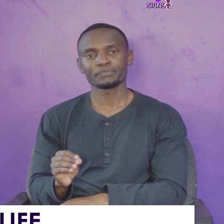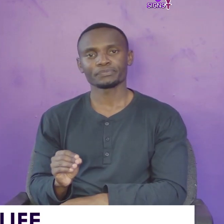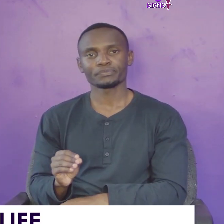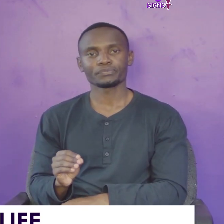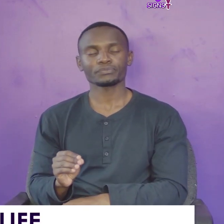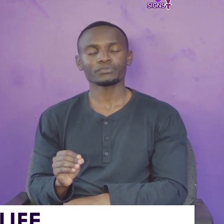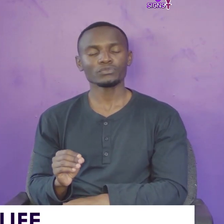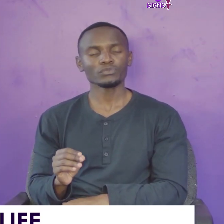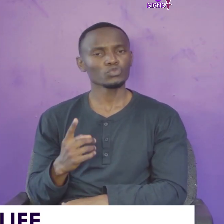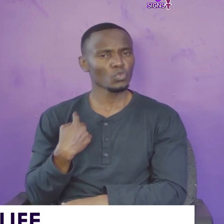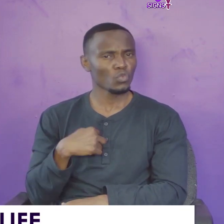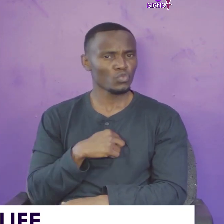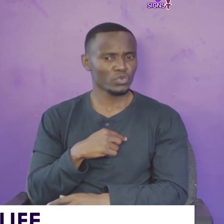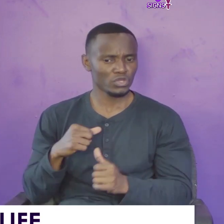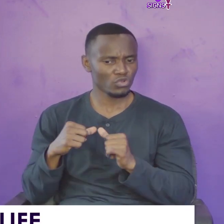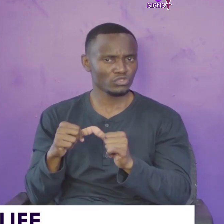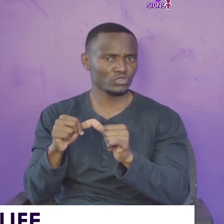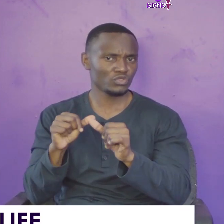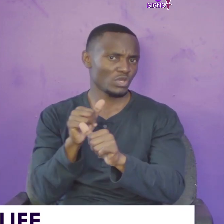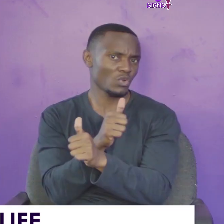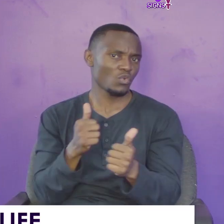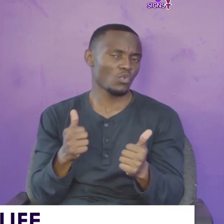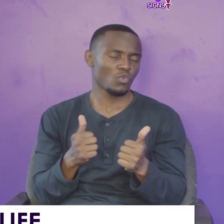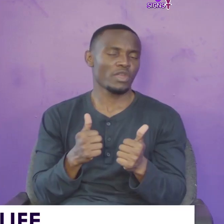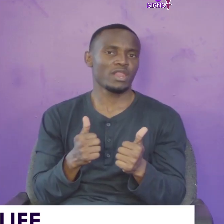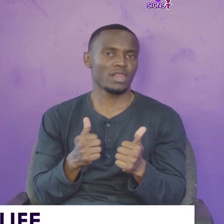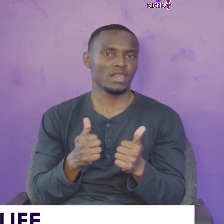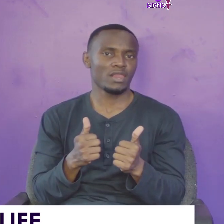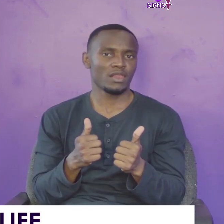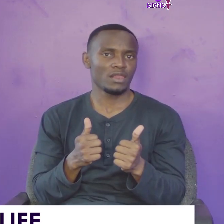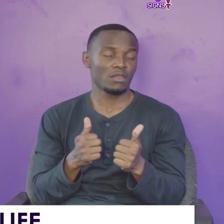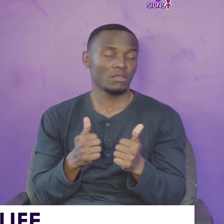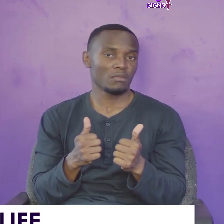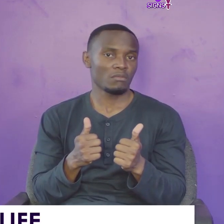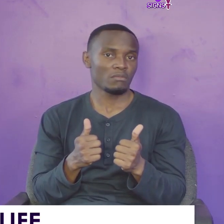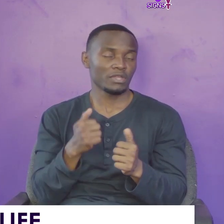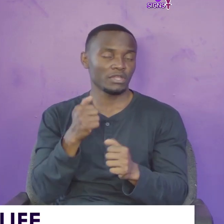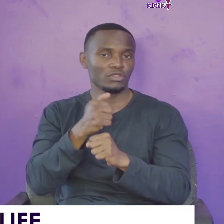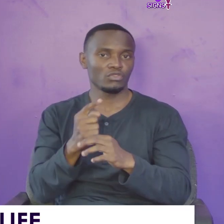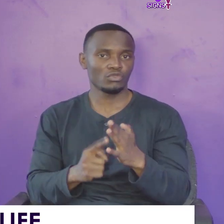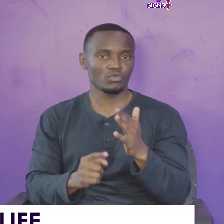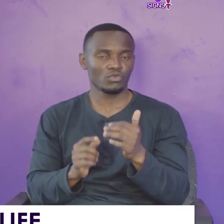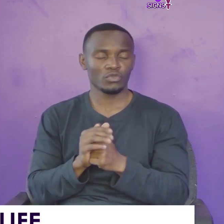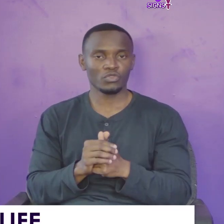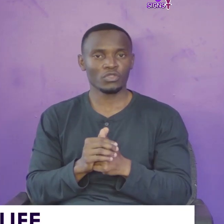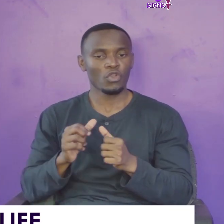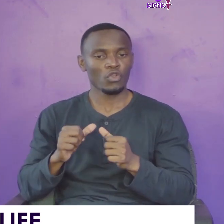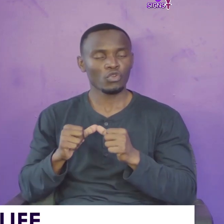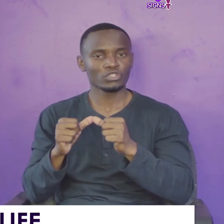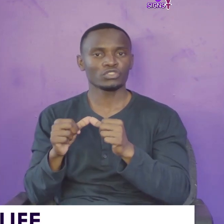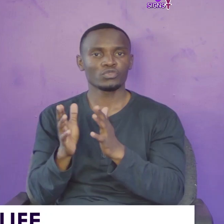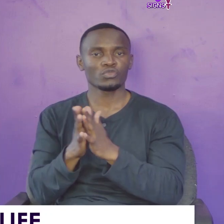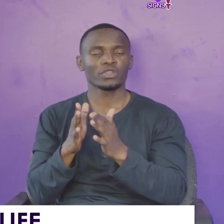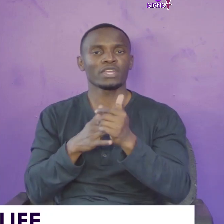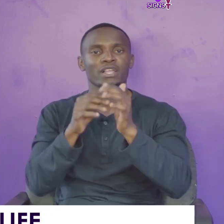Are we on track as young people of today in carrying leadership as it is, in